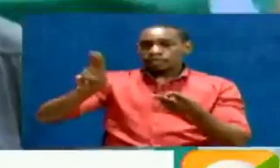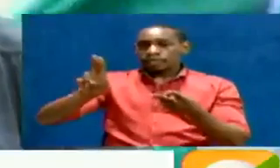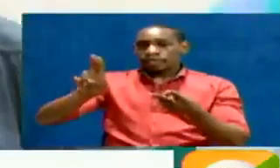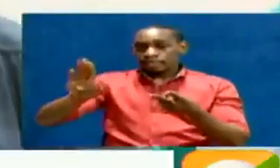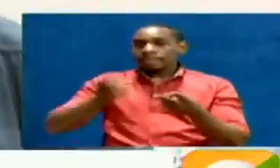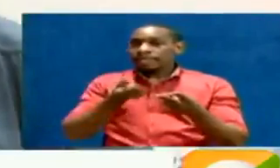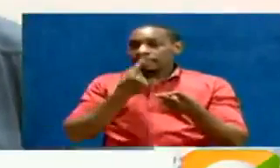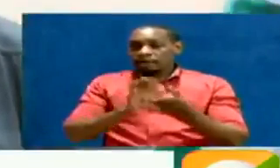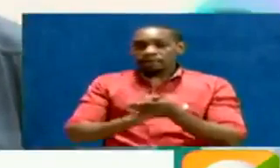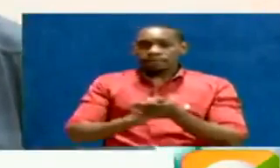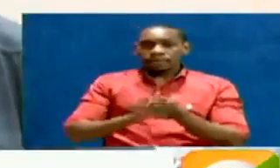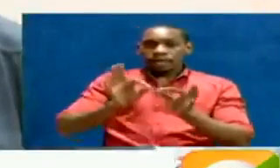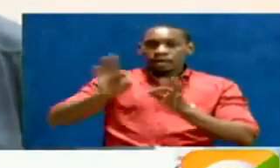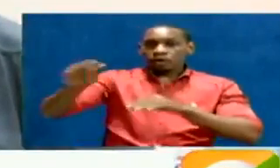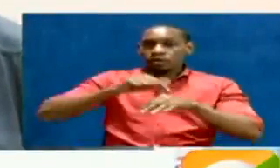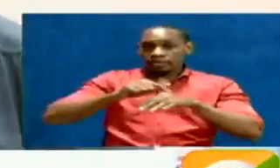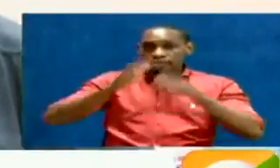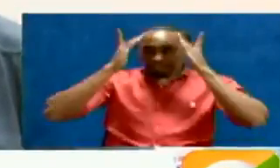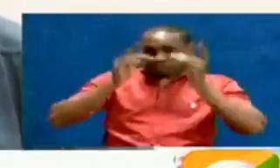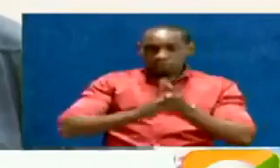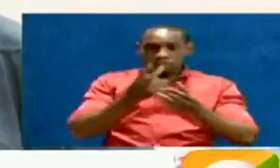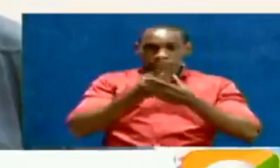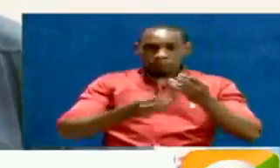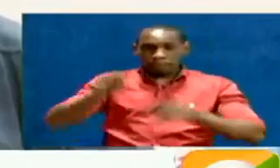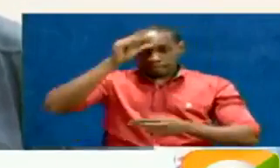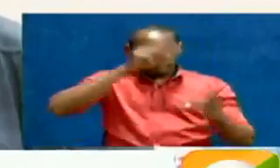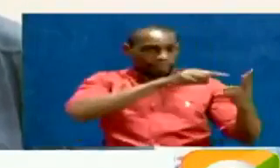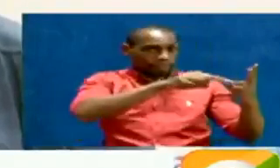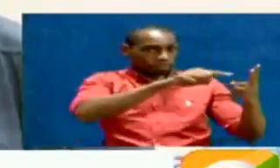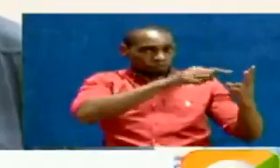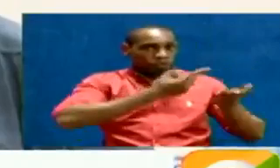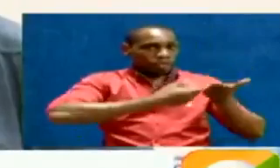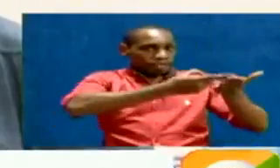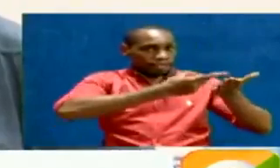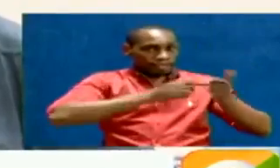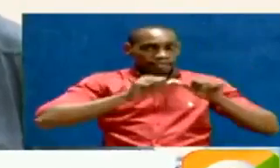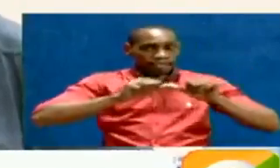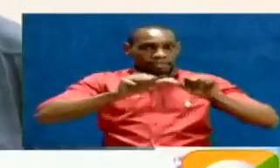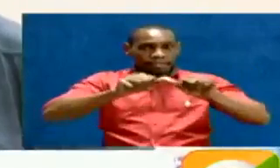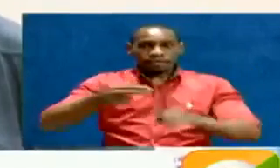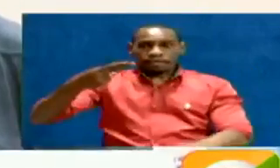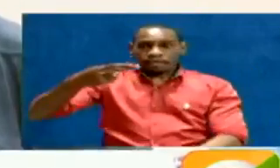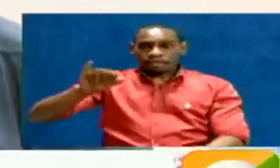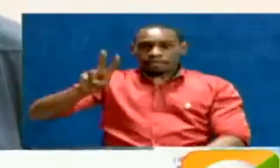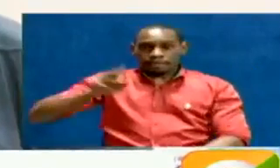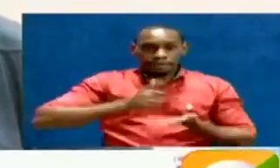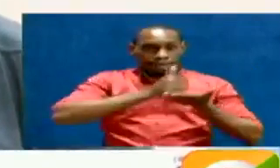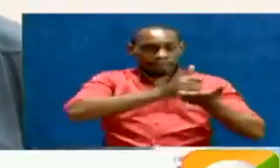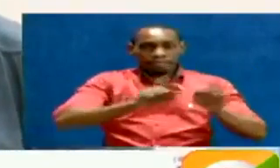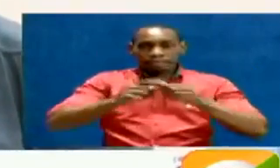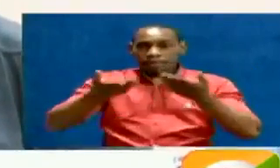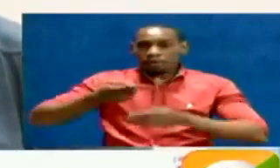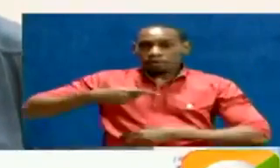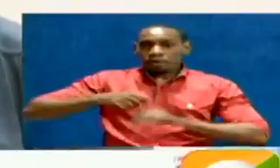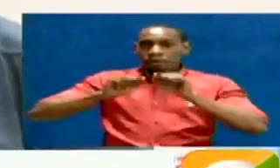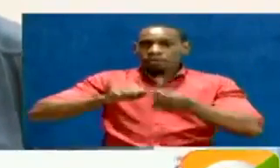drugs. In the long term, both levels of government need to discuss sustainable HIV interventions and how we